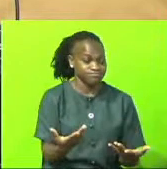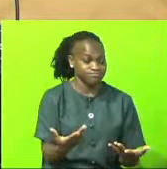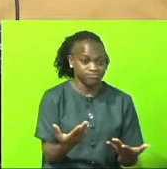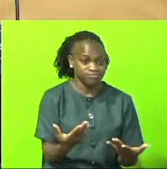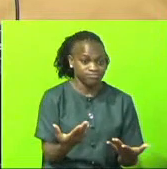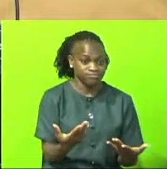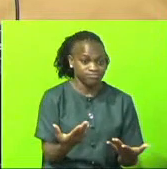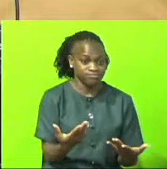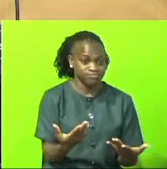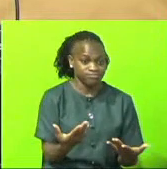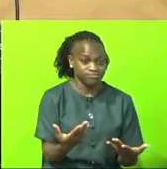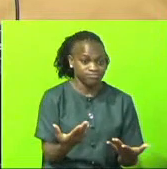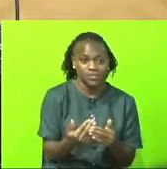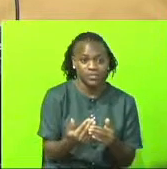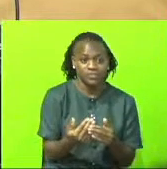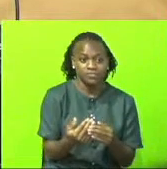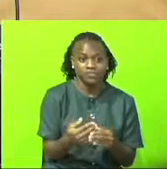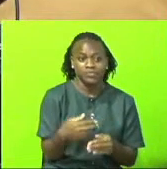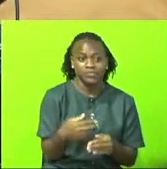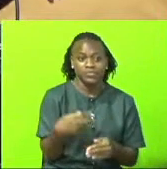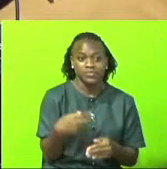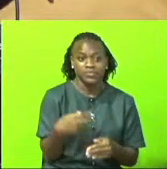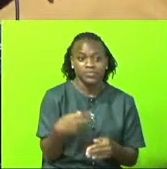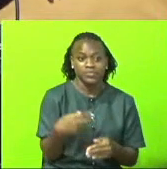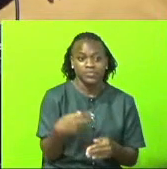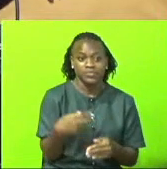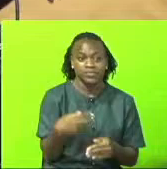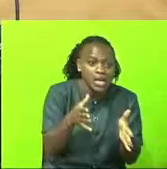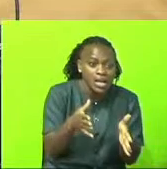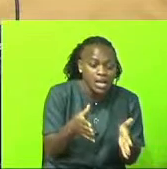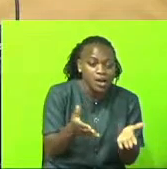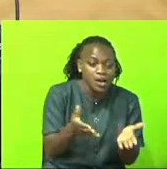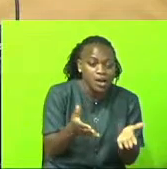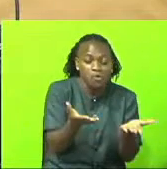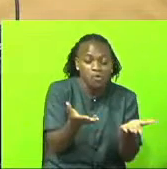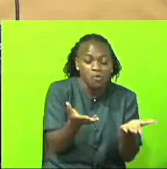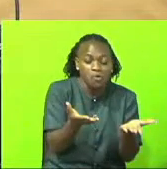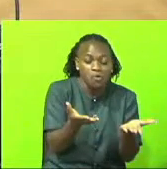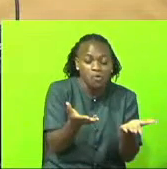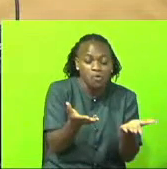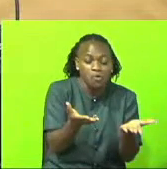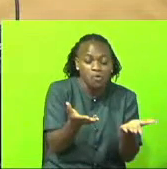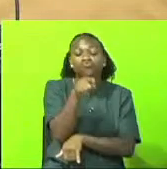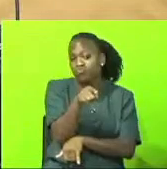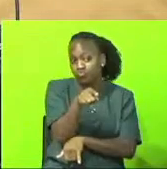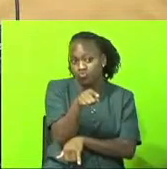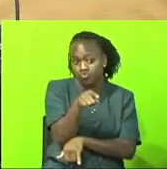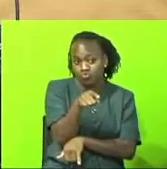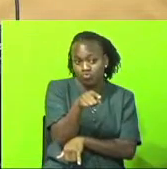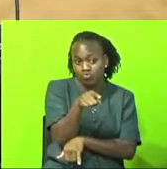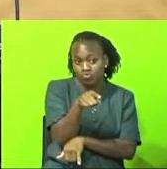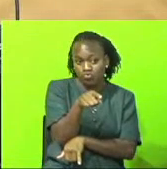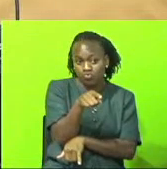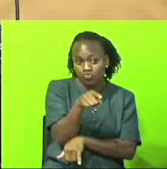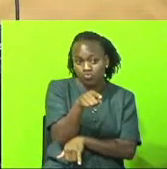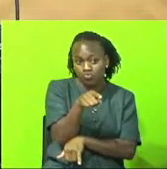be. Mr. Speaker, they want to mislead you to truncate our democracy. Mr.